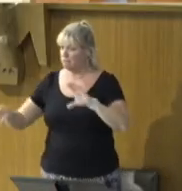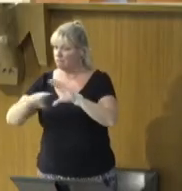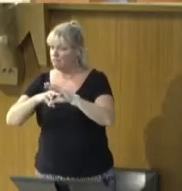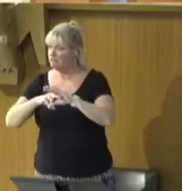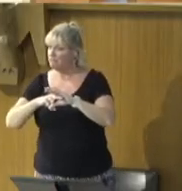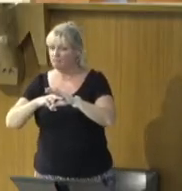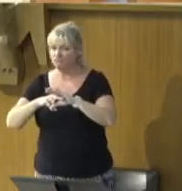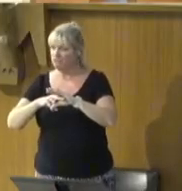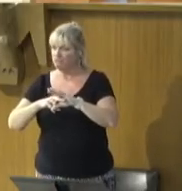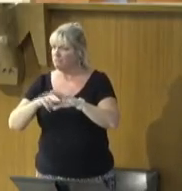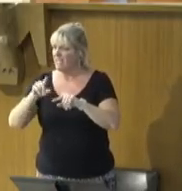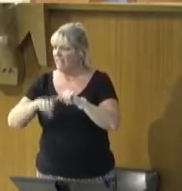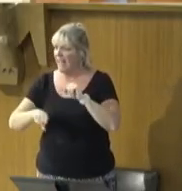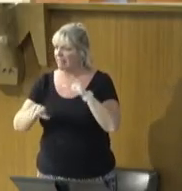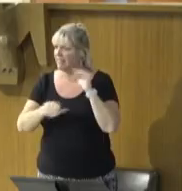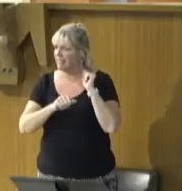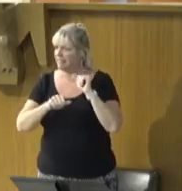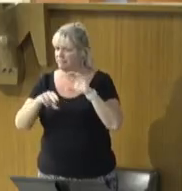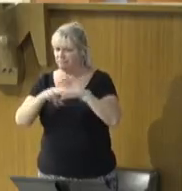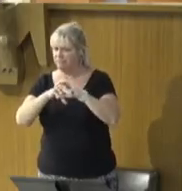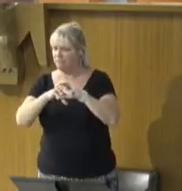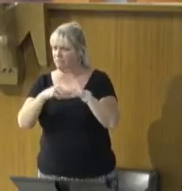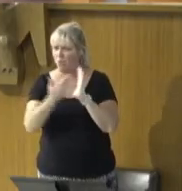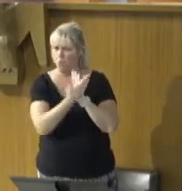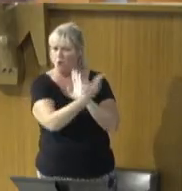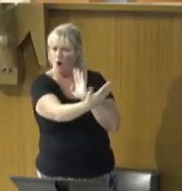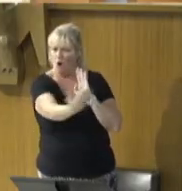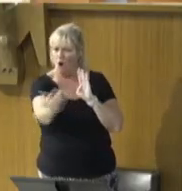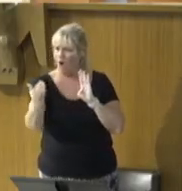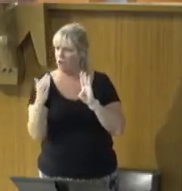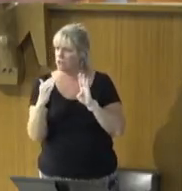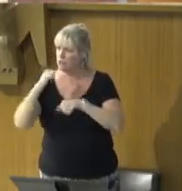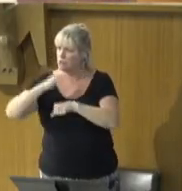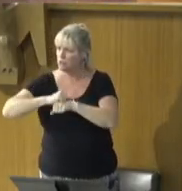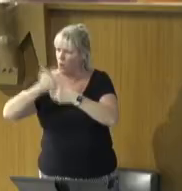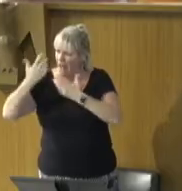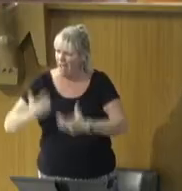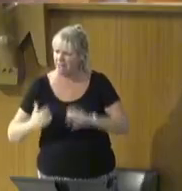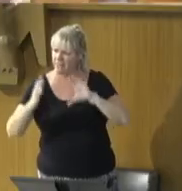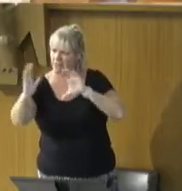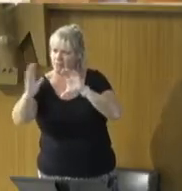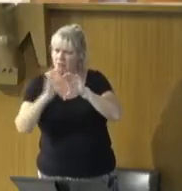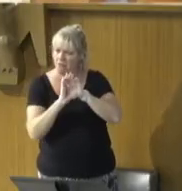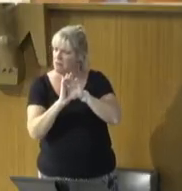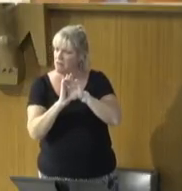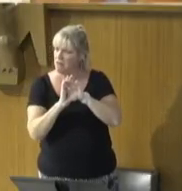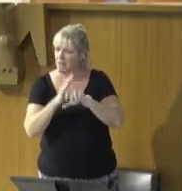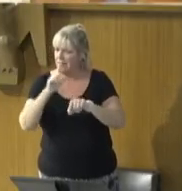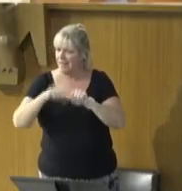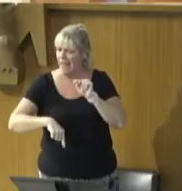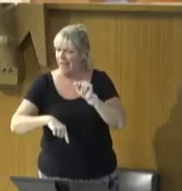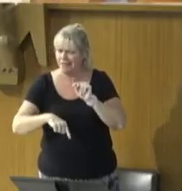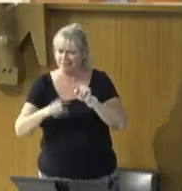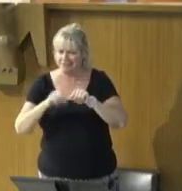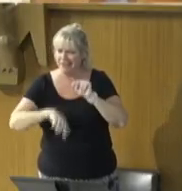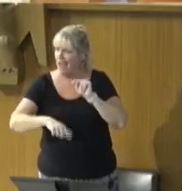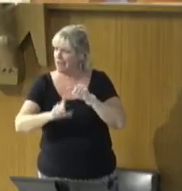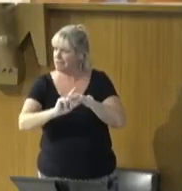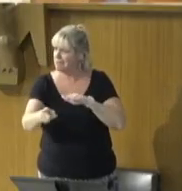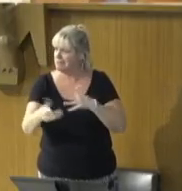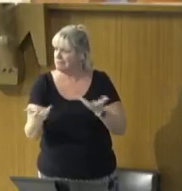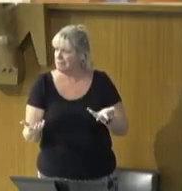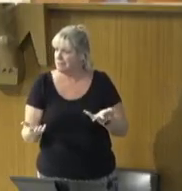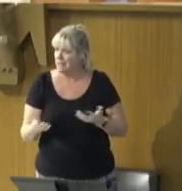for it to go. It is surrounded by the walls of a cave on three sides and the stone rolled in front of it on the fourth. When the